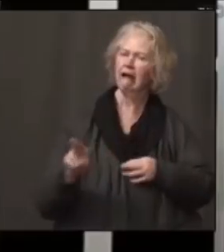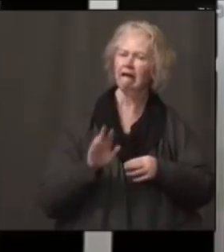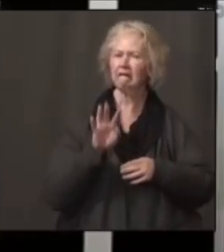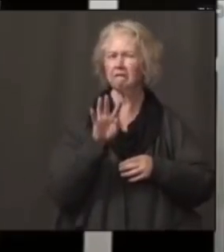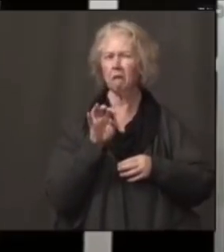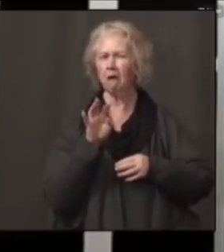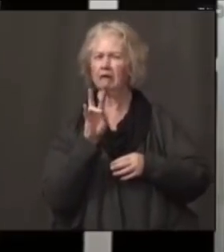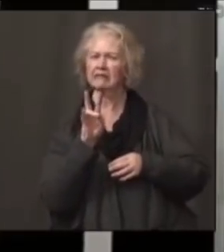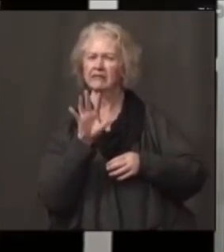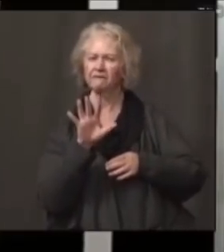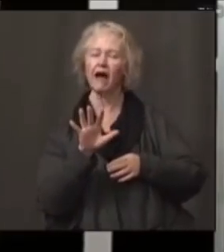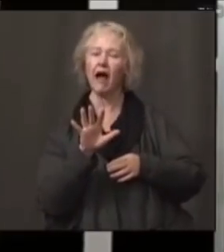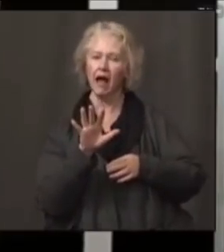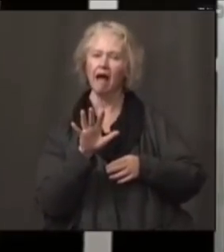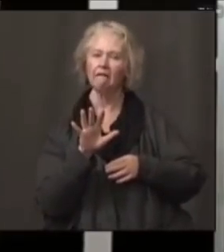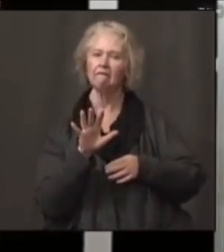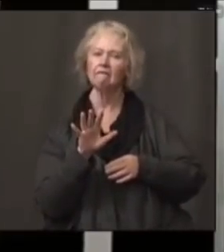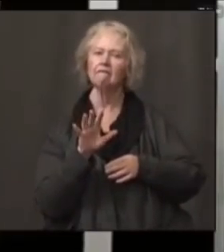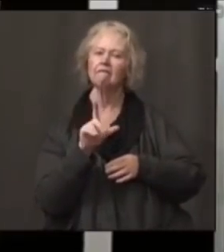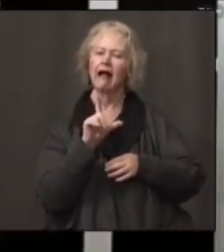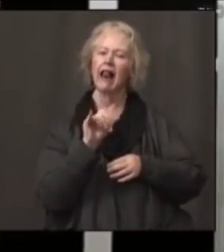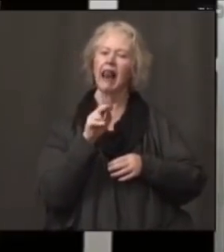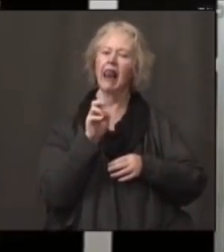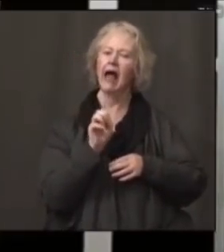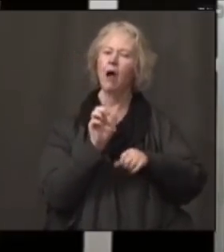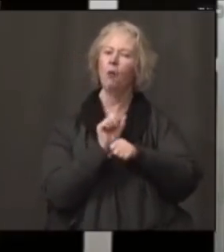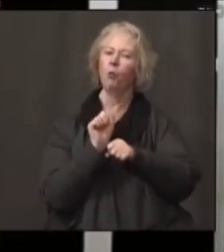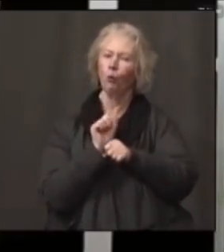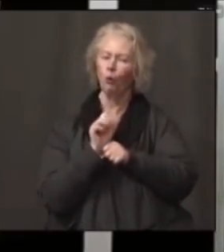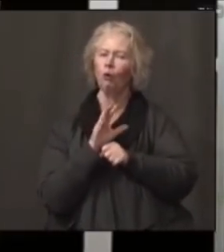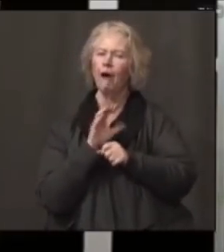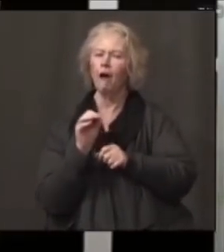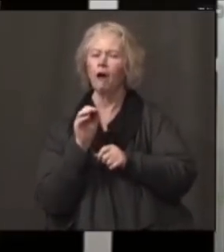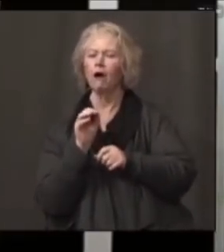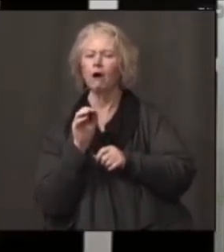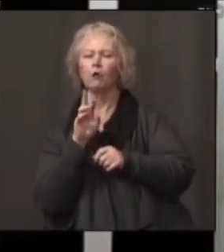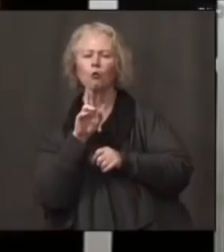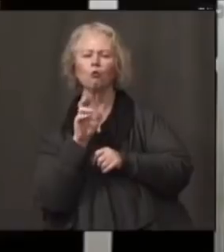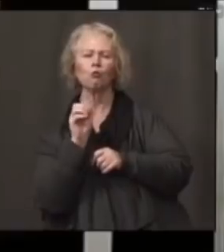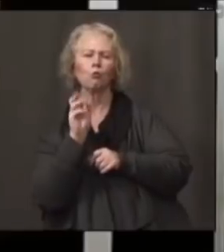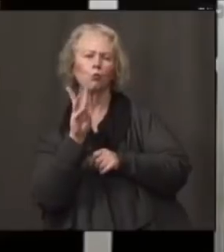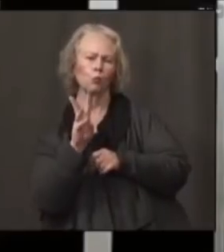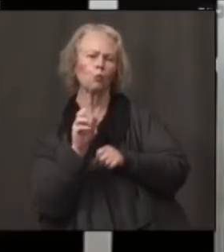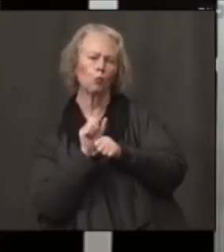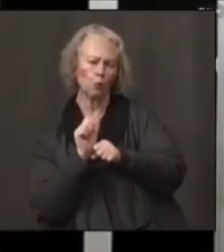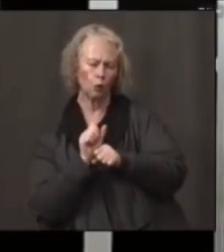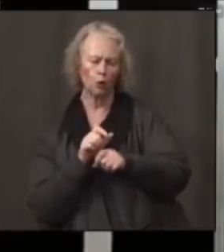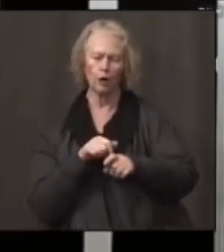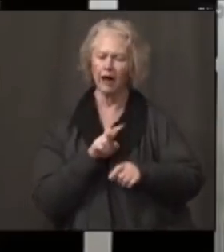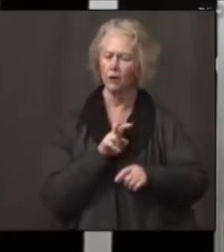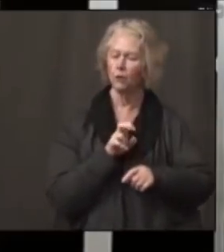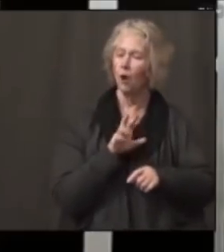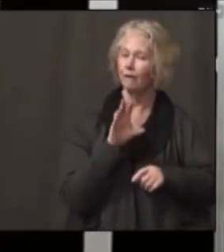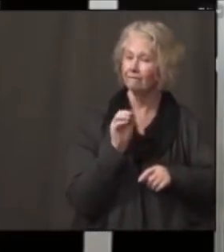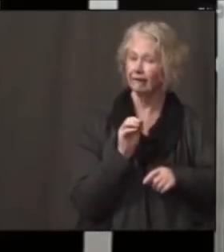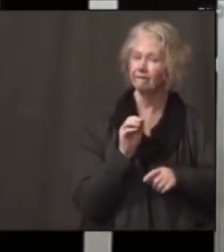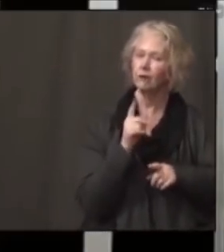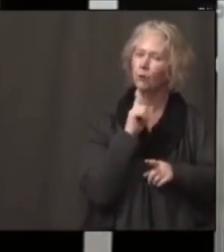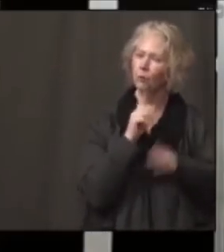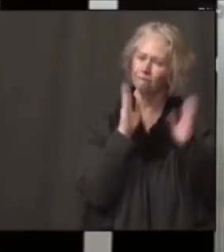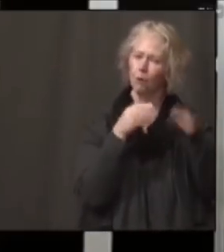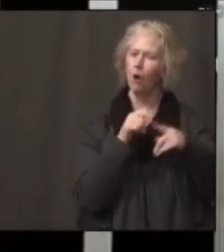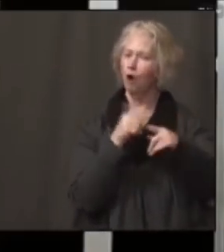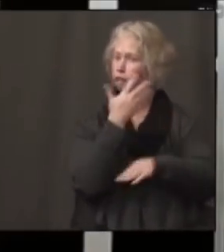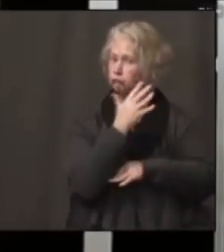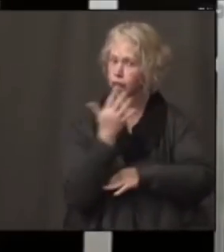475 or so line workers, restoration crews ready to go, another 250 or so tree crews, and then